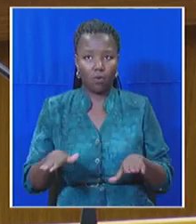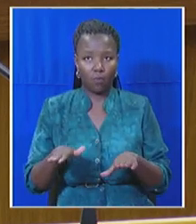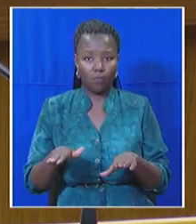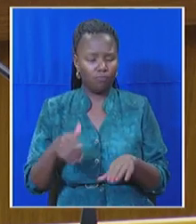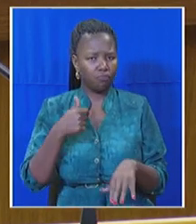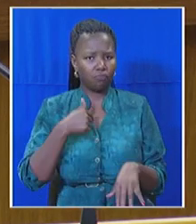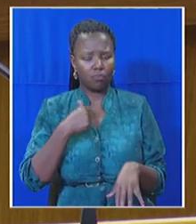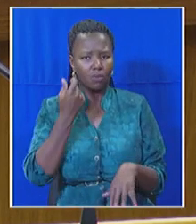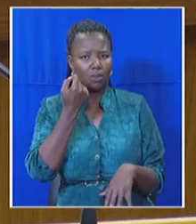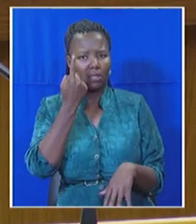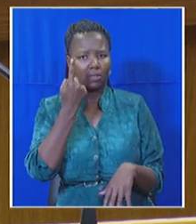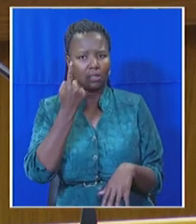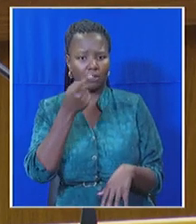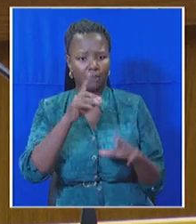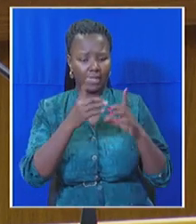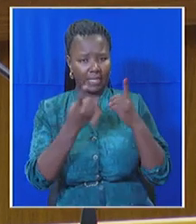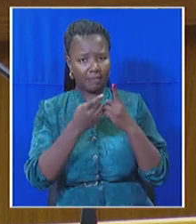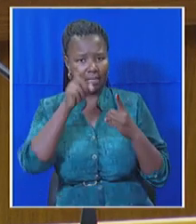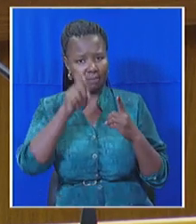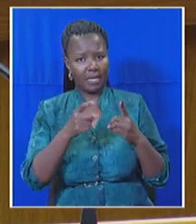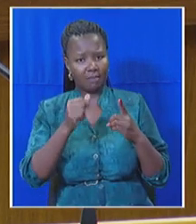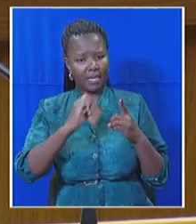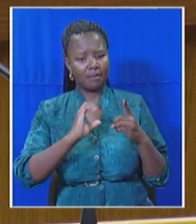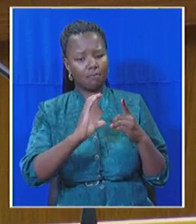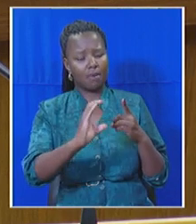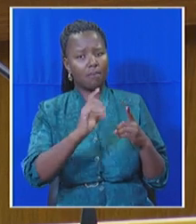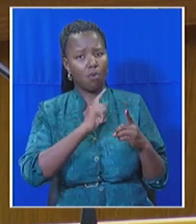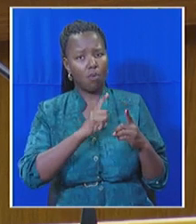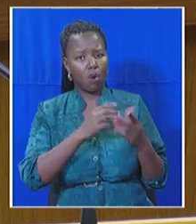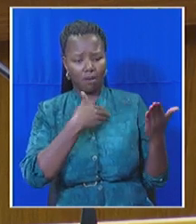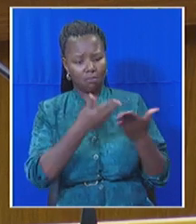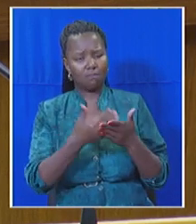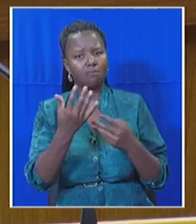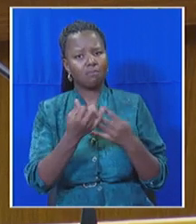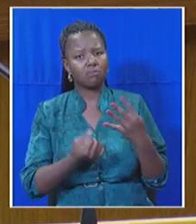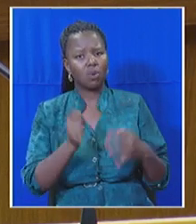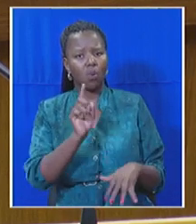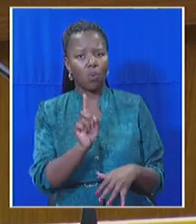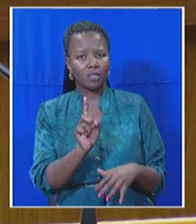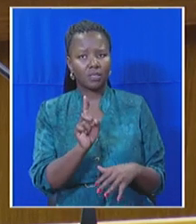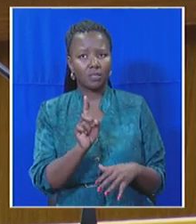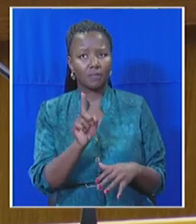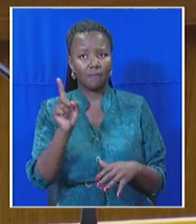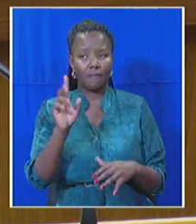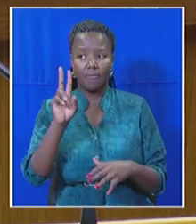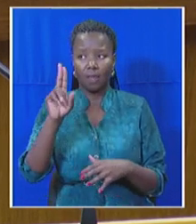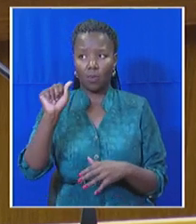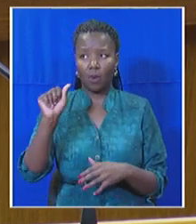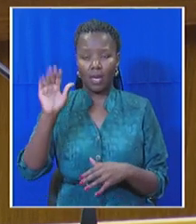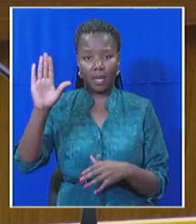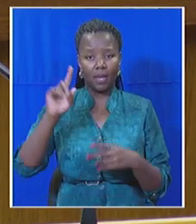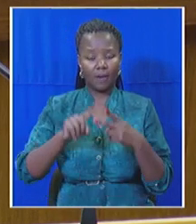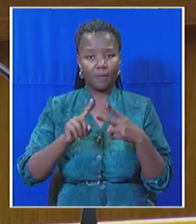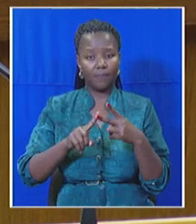why we must be giving this department any money because they have nothing to show for it. Joint African Union and United Nations